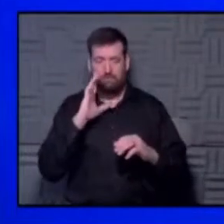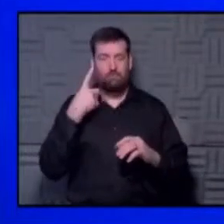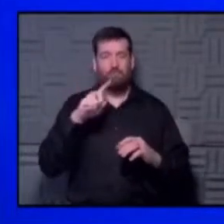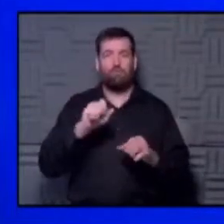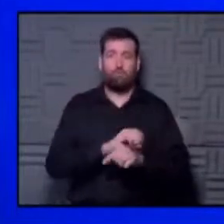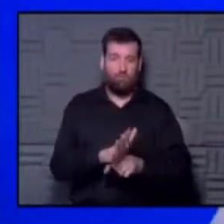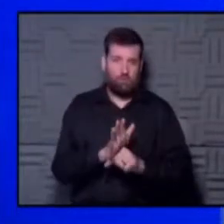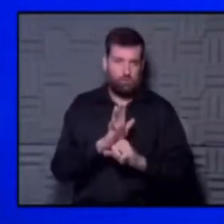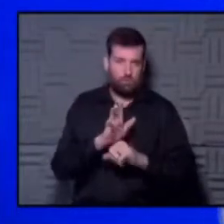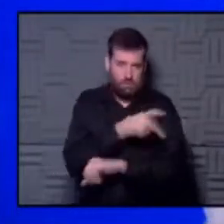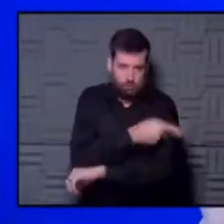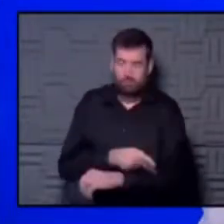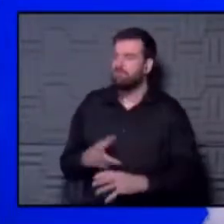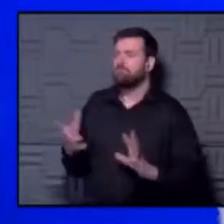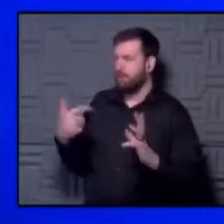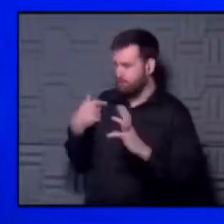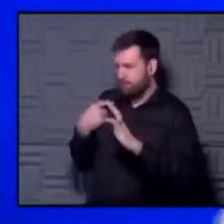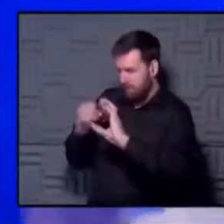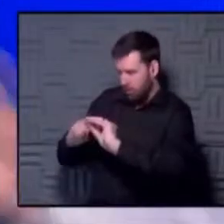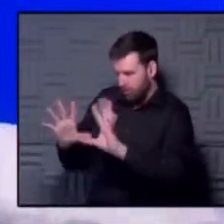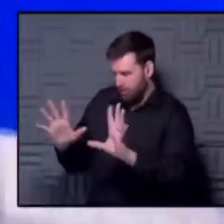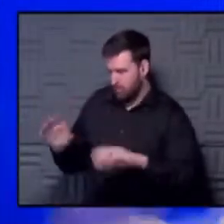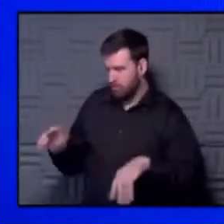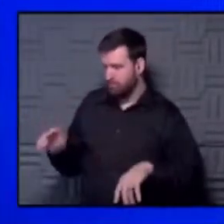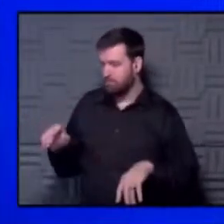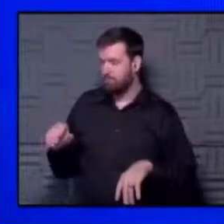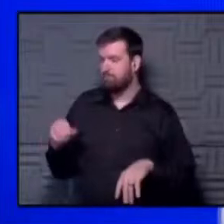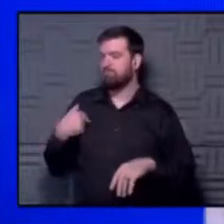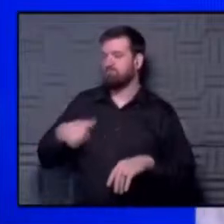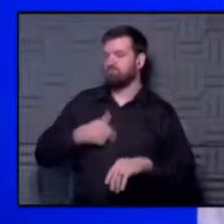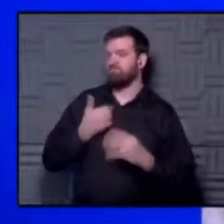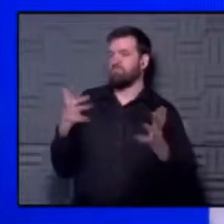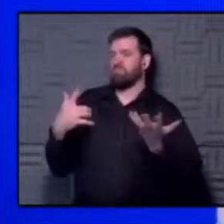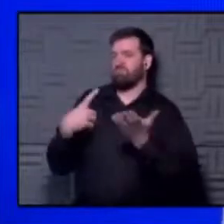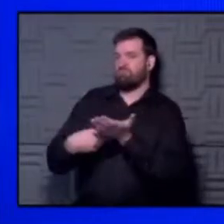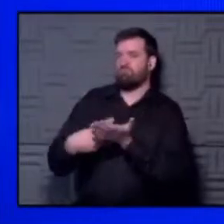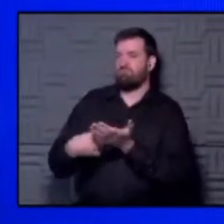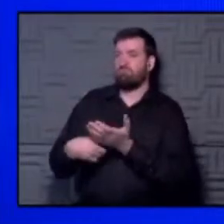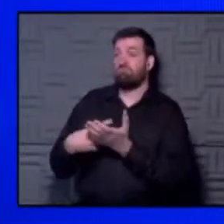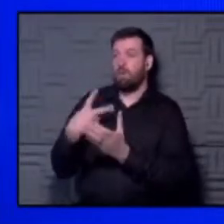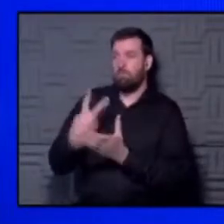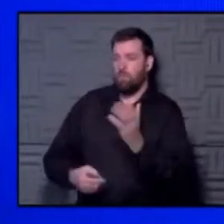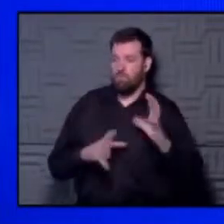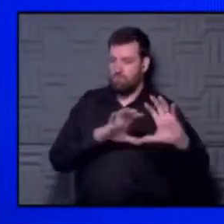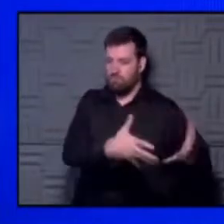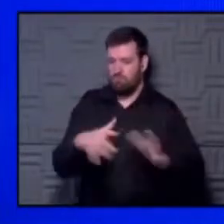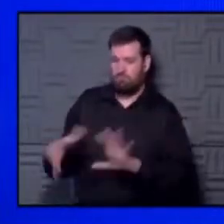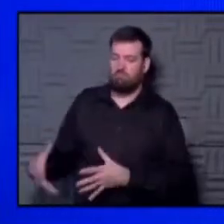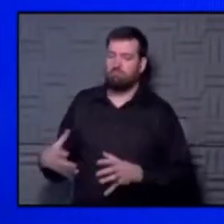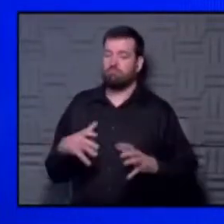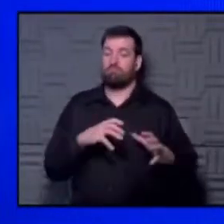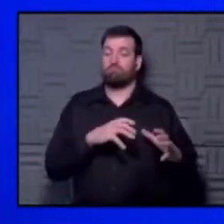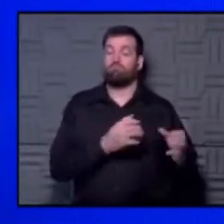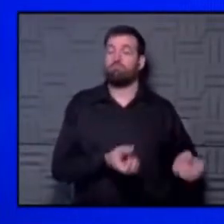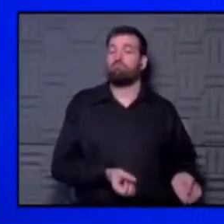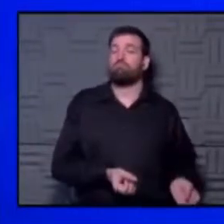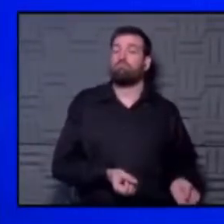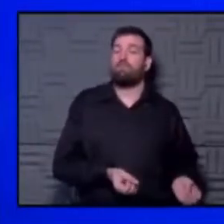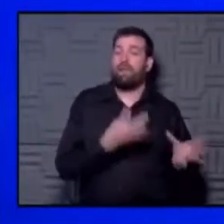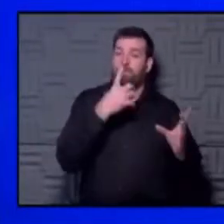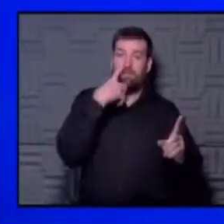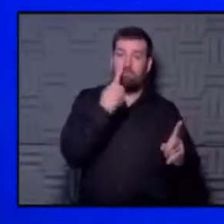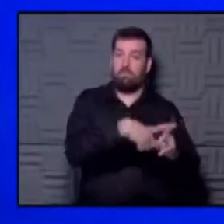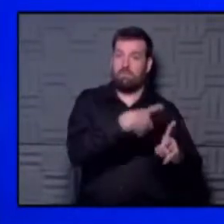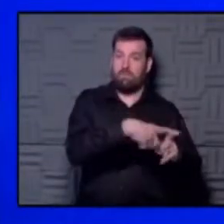Here Well, right. at our hospital. Yeah. So to clarify, so what we have, and we've talked about this now. We give you both sets of numbers. We tell you here's our number of